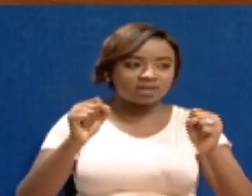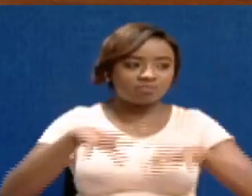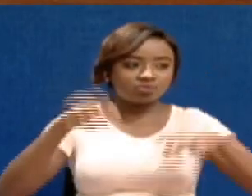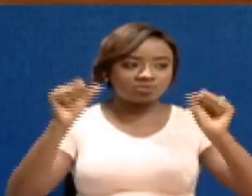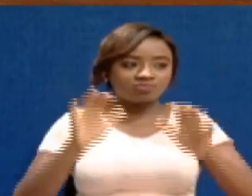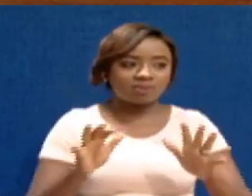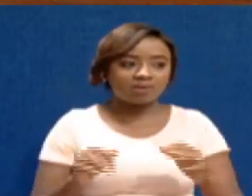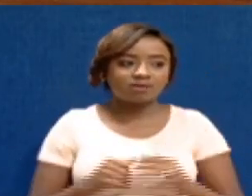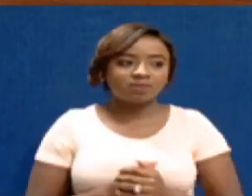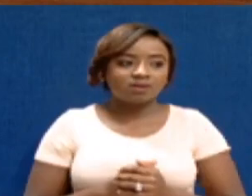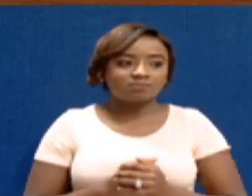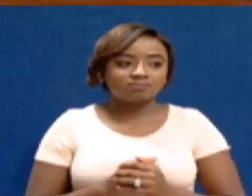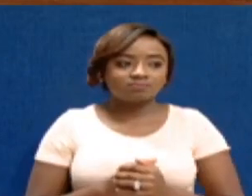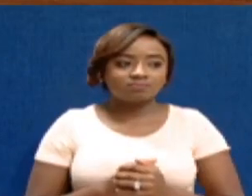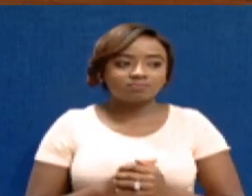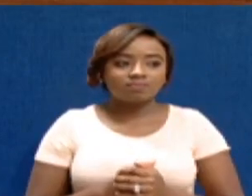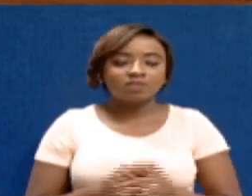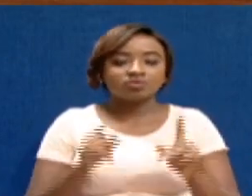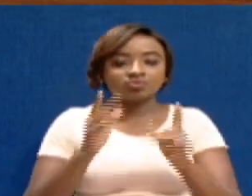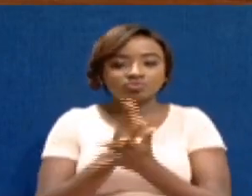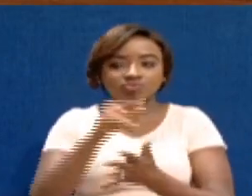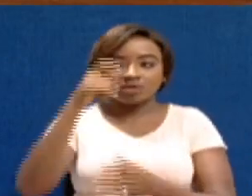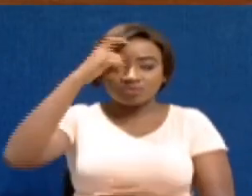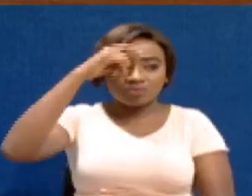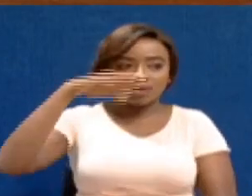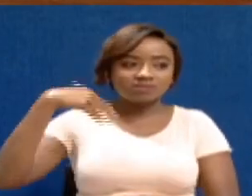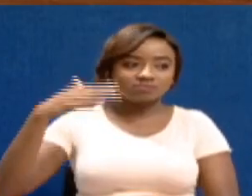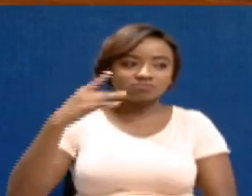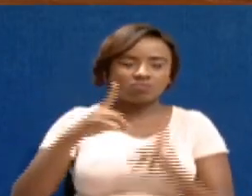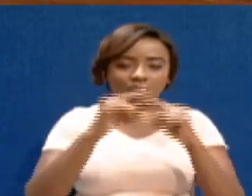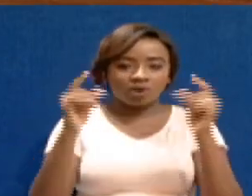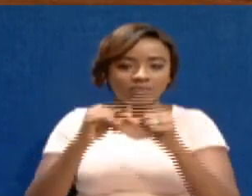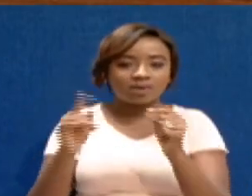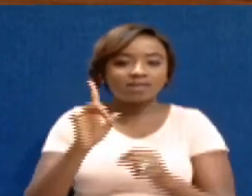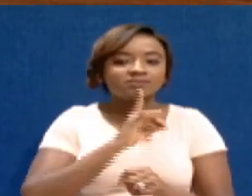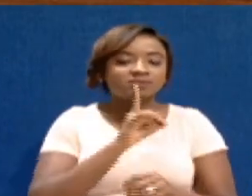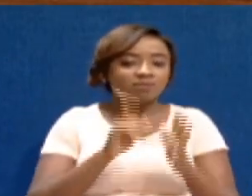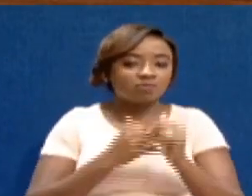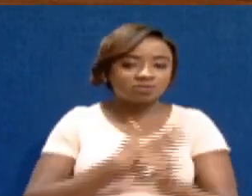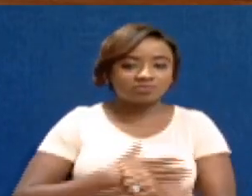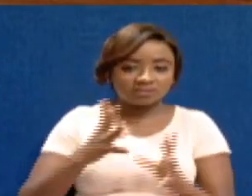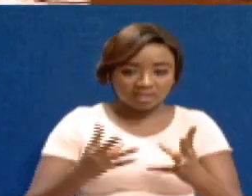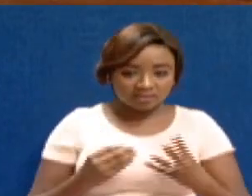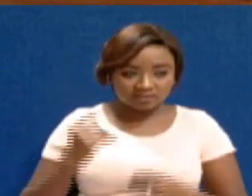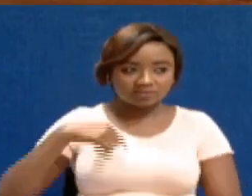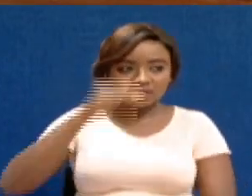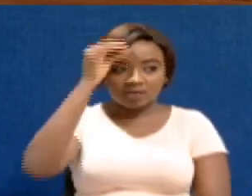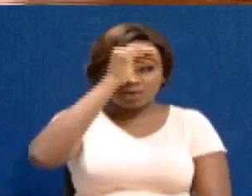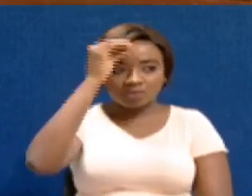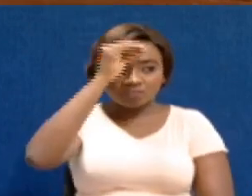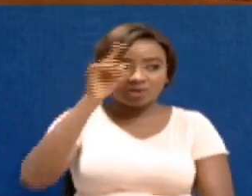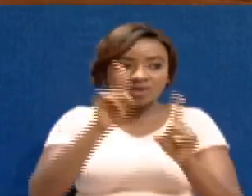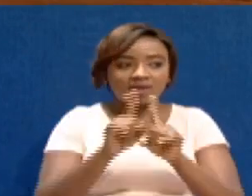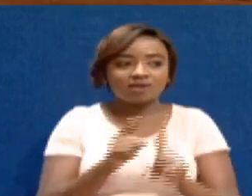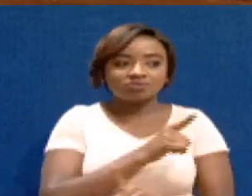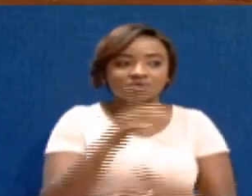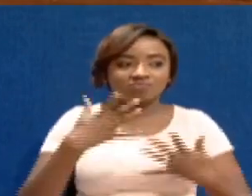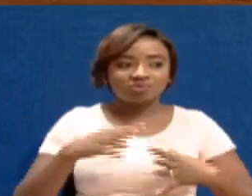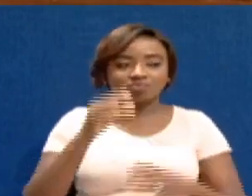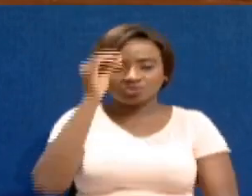a person is sworn to become the president of the Republic of Kenya, they swear to uphold, defend, and protect